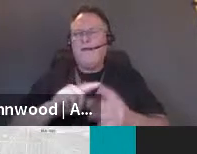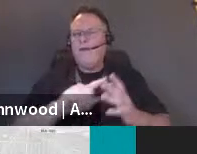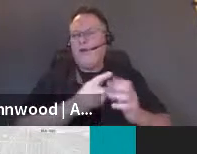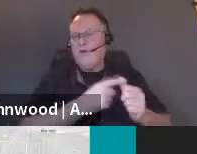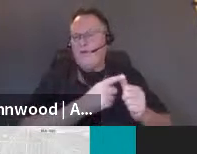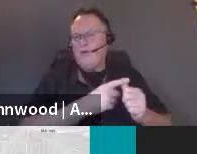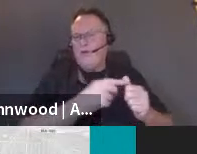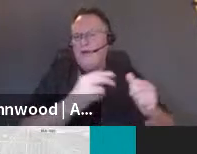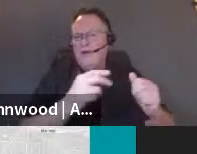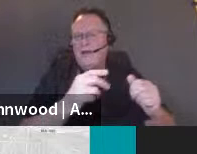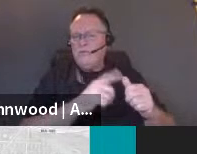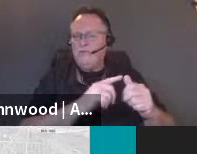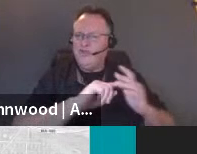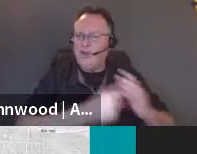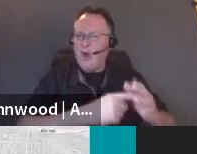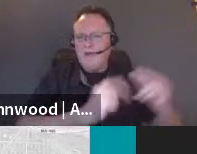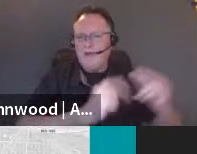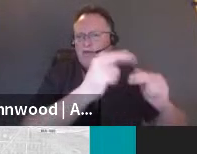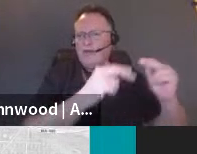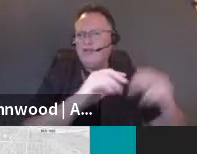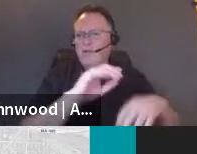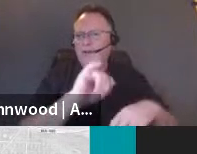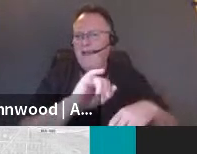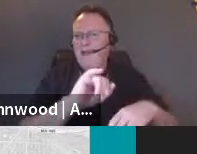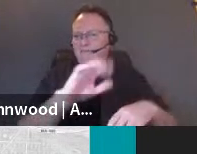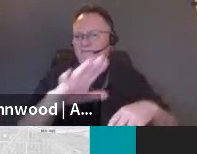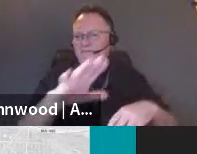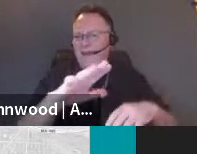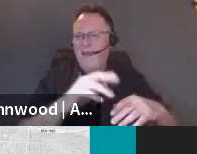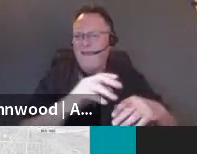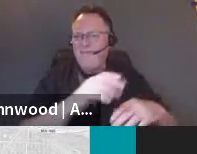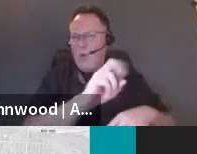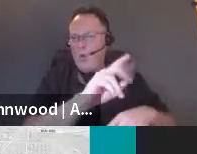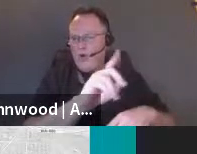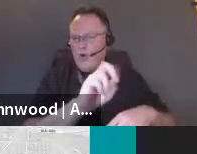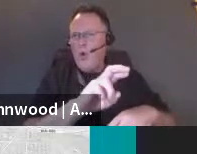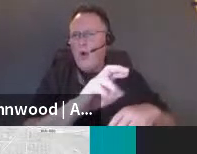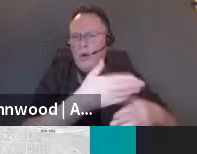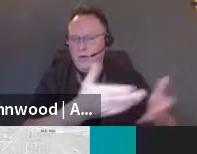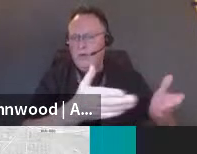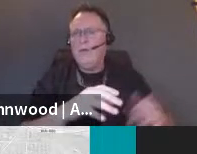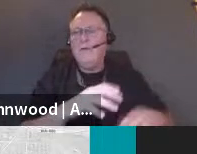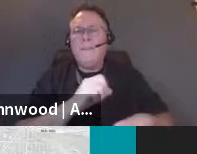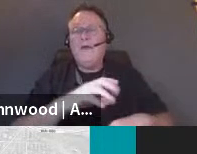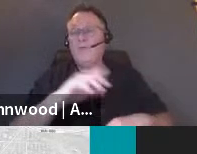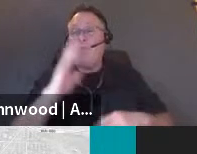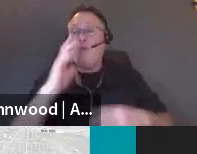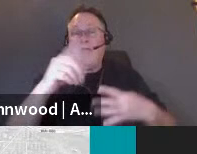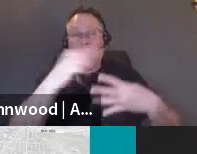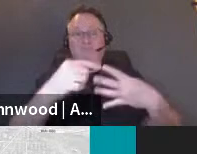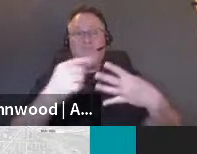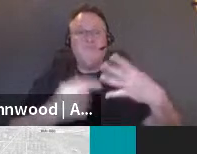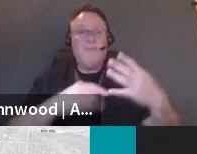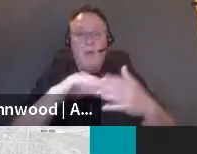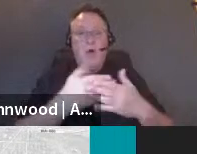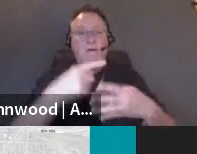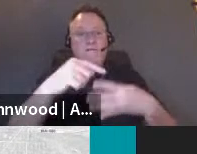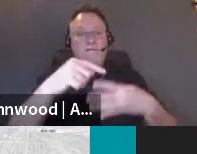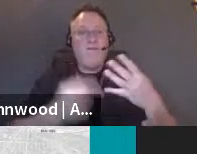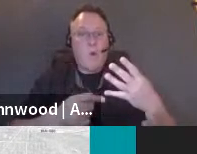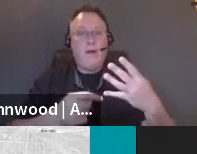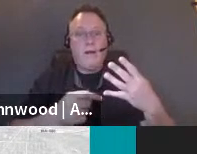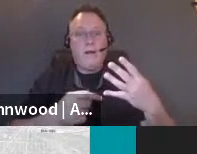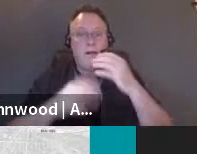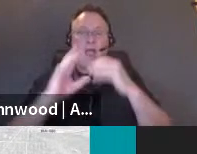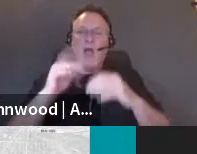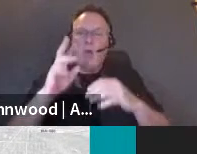I-5 corridor. So in the following slides, we will touch on all four of these. And in this restorative inquiry,